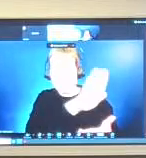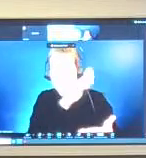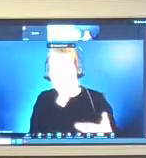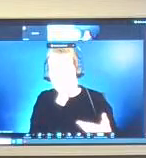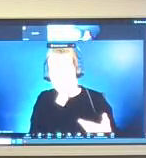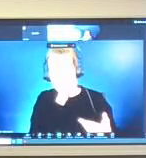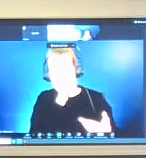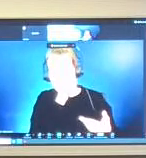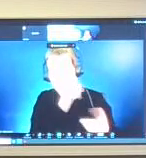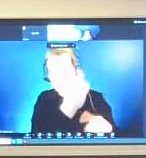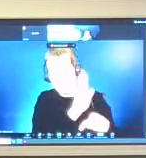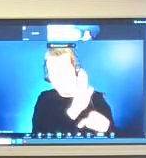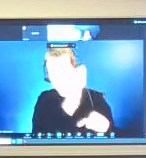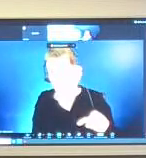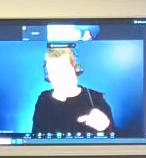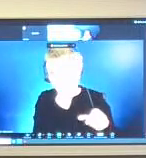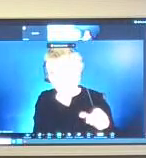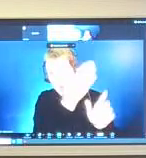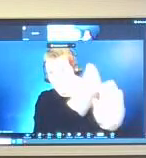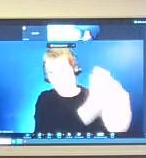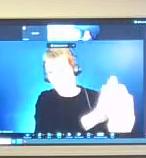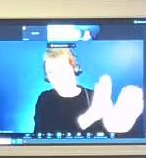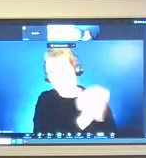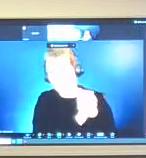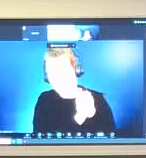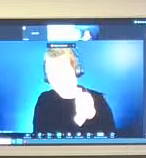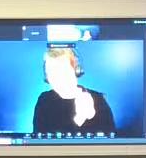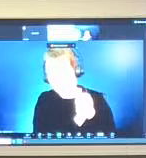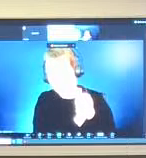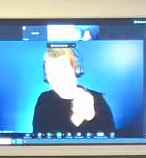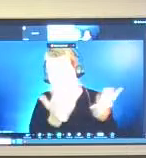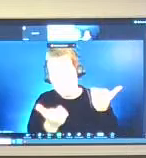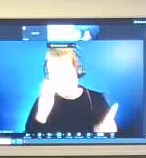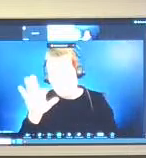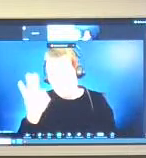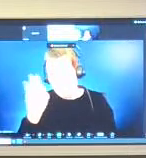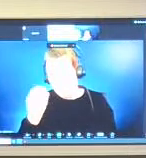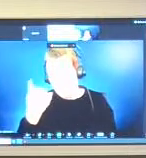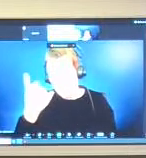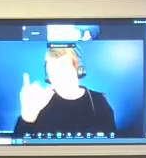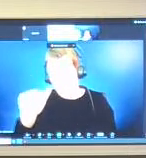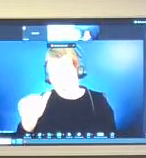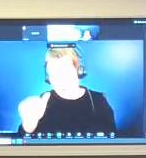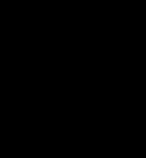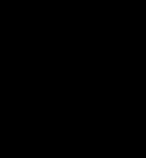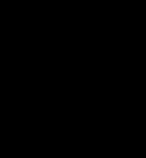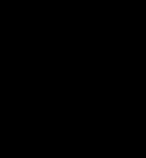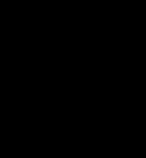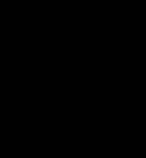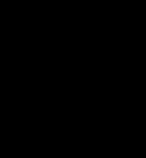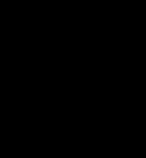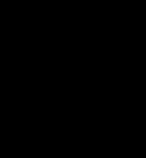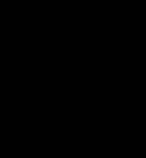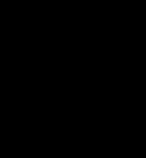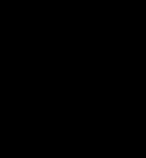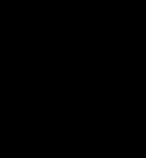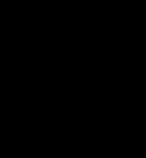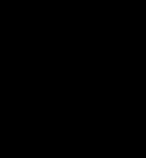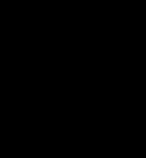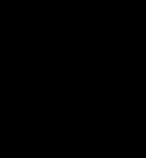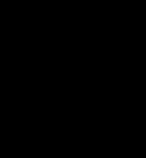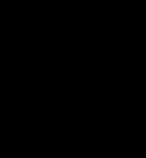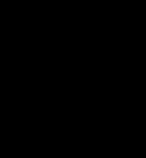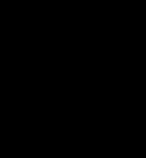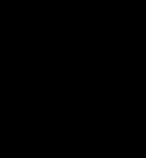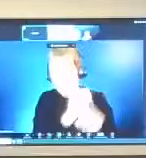investing into their building. It must be a FOIA, but we would have to request it. In other words, I can't just ask to know